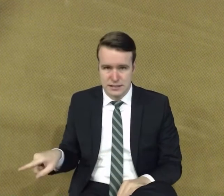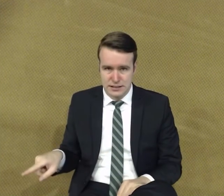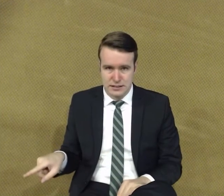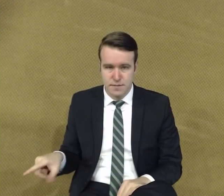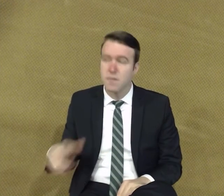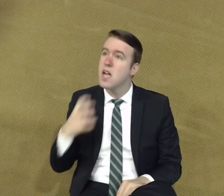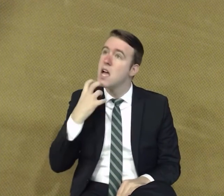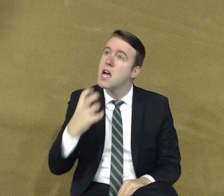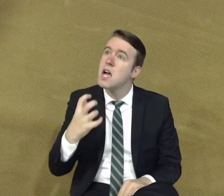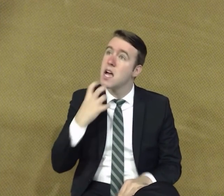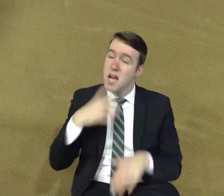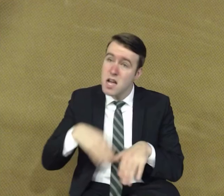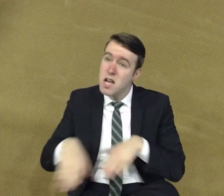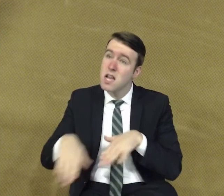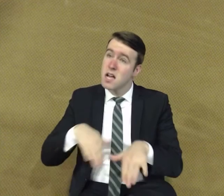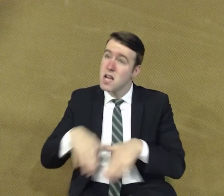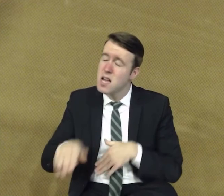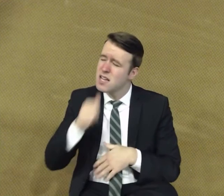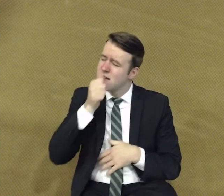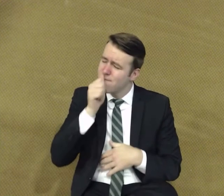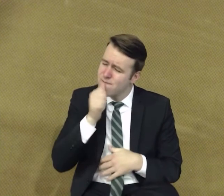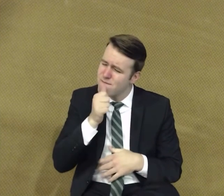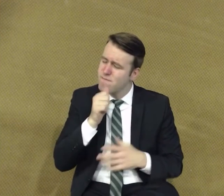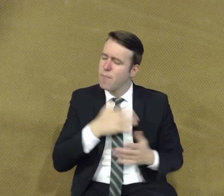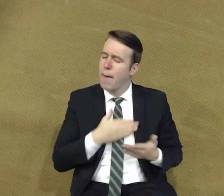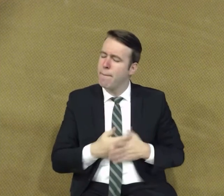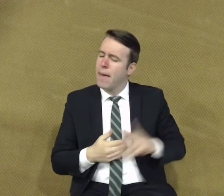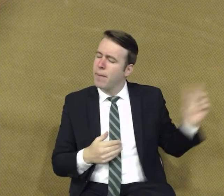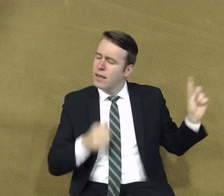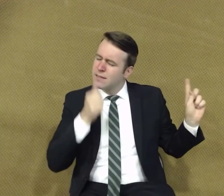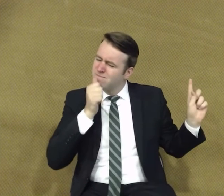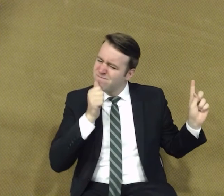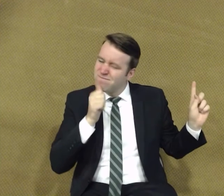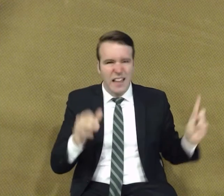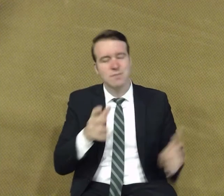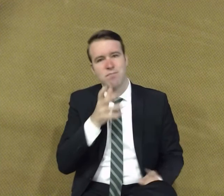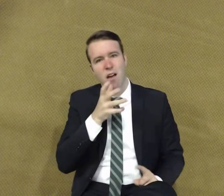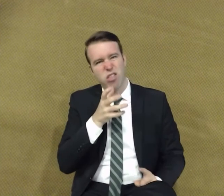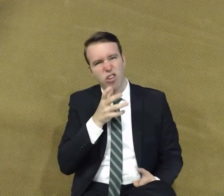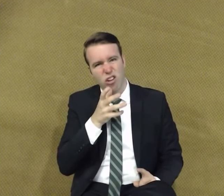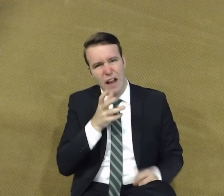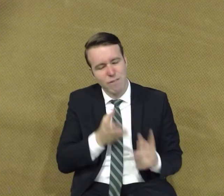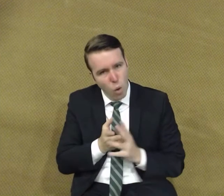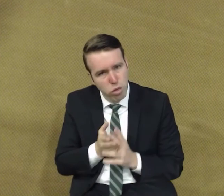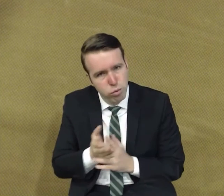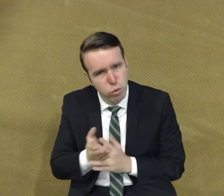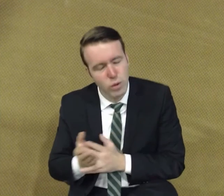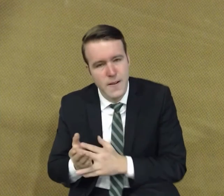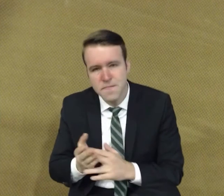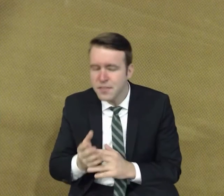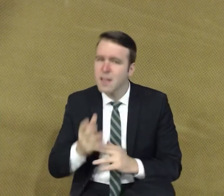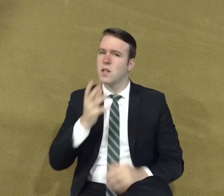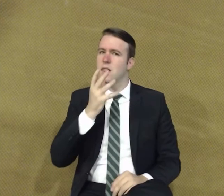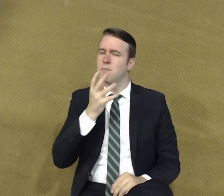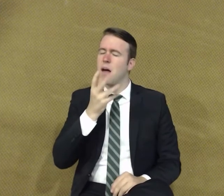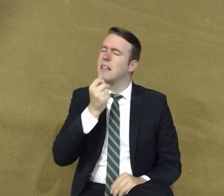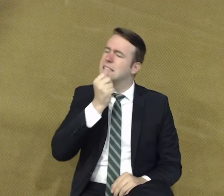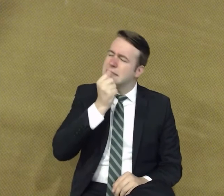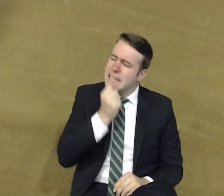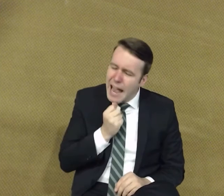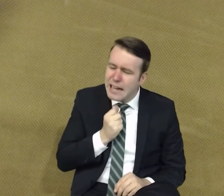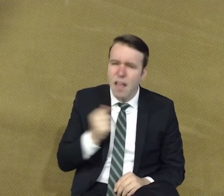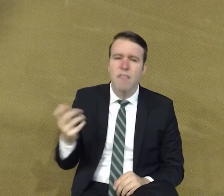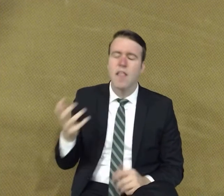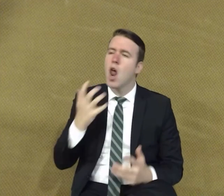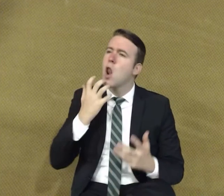they went. We're talking about the agony and the ecstasy of mothers. And so these mothers are in agony. They